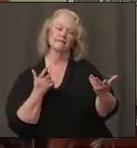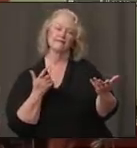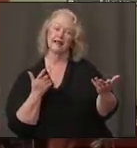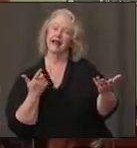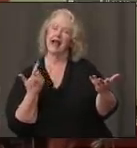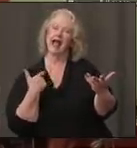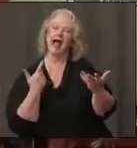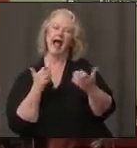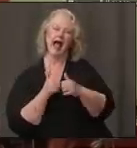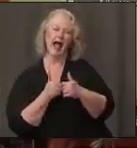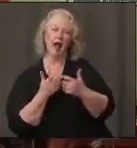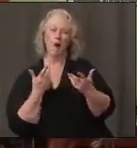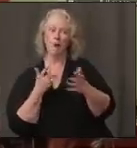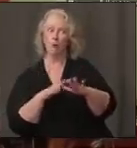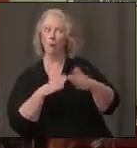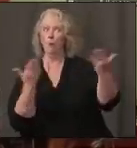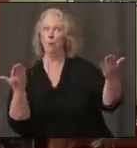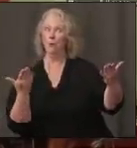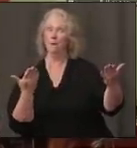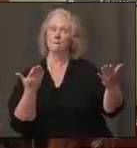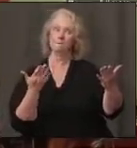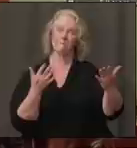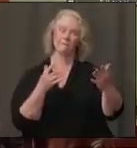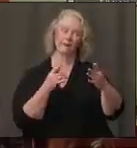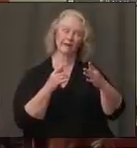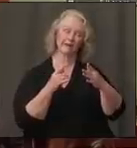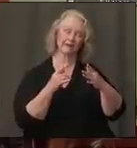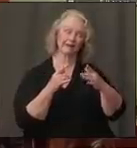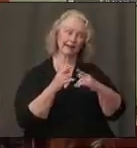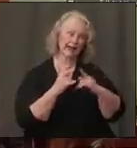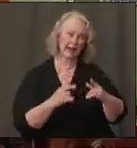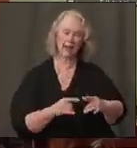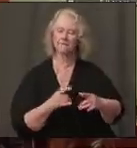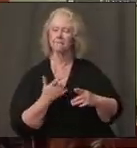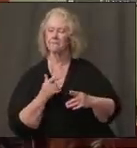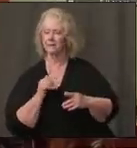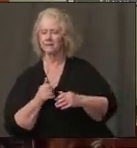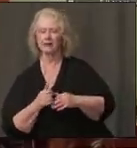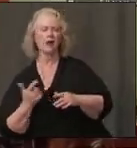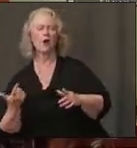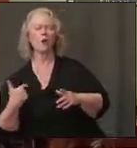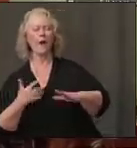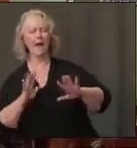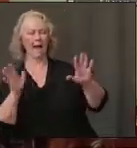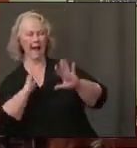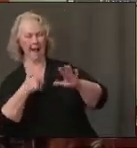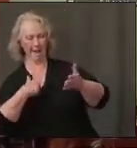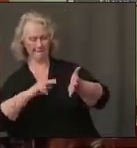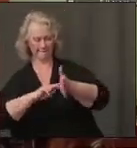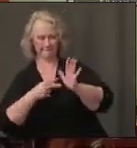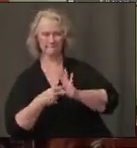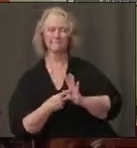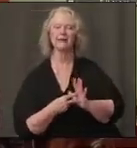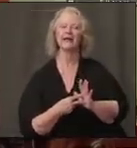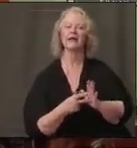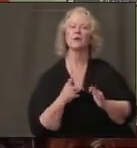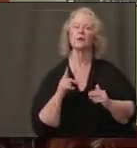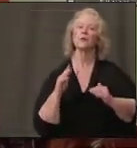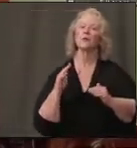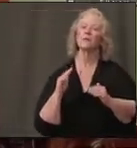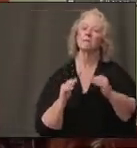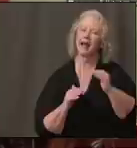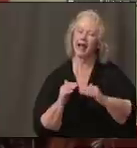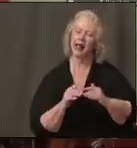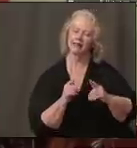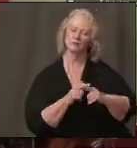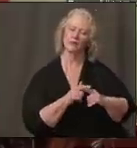estimate about the harms from opening up with kids. But you also have let me clarify. I meant to balance them against public health,